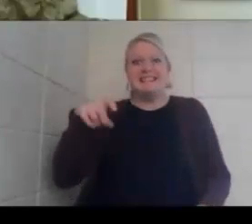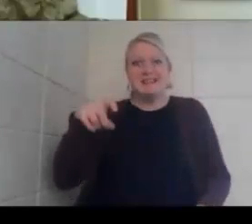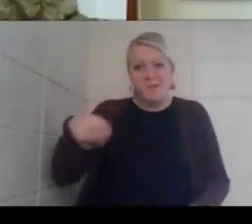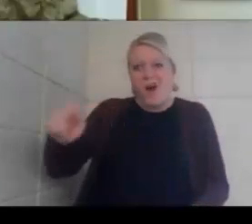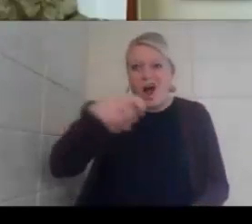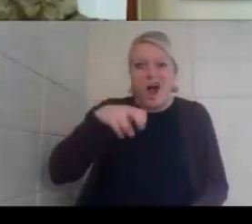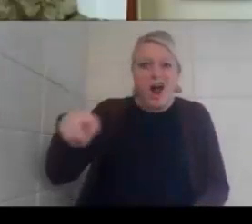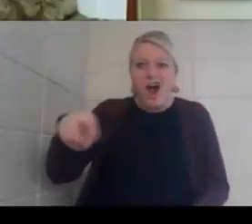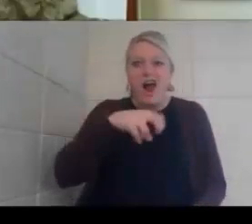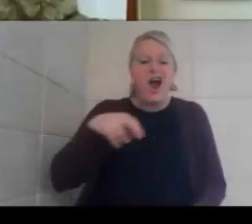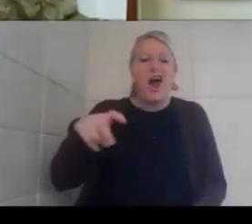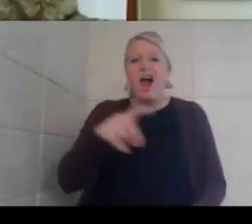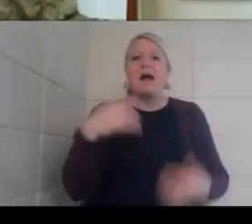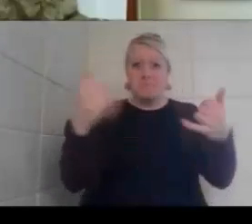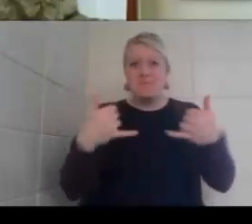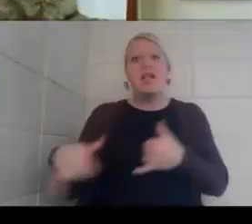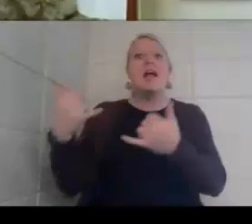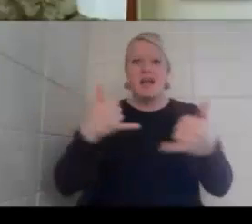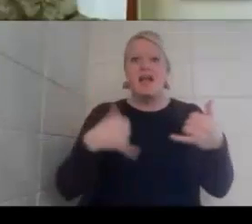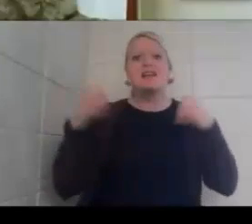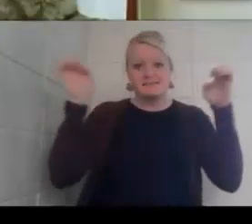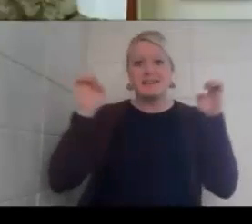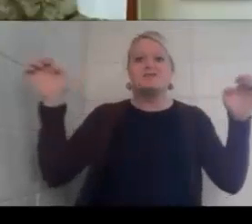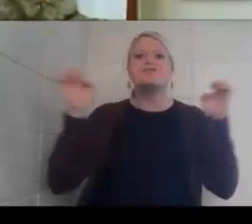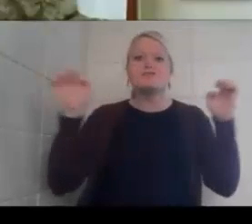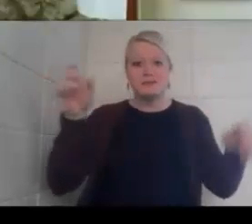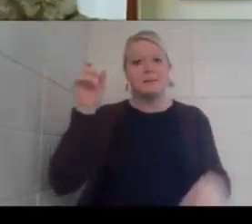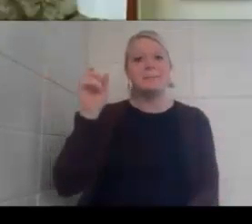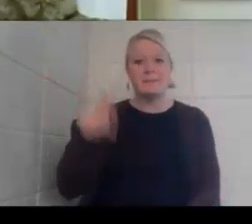lot of energy and they're really excited. They need to do lots